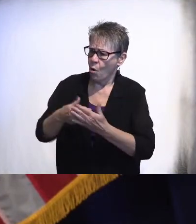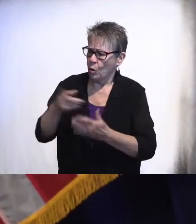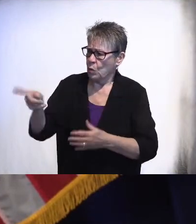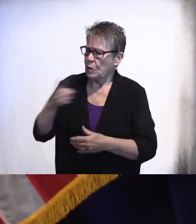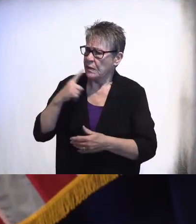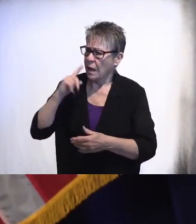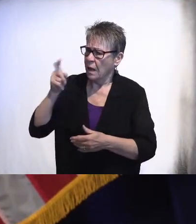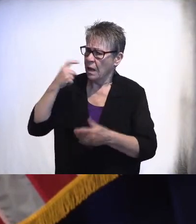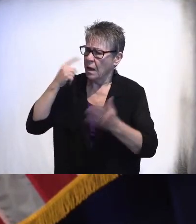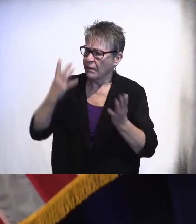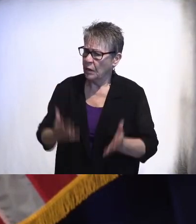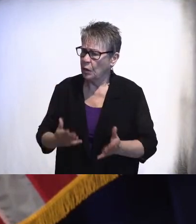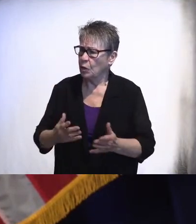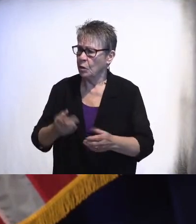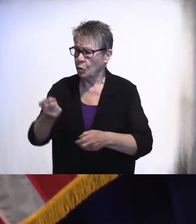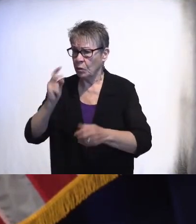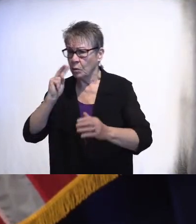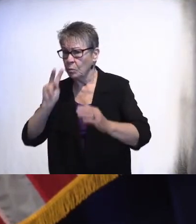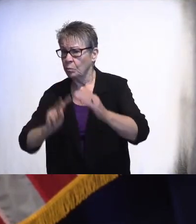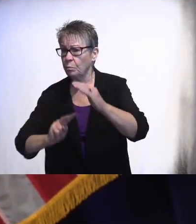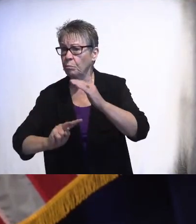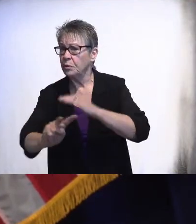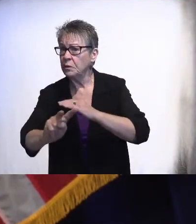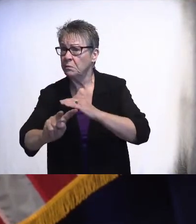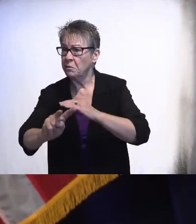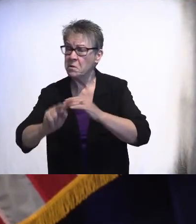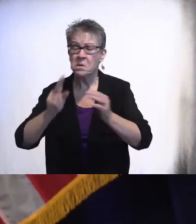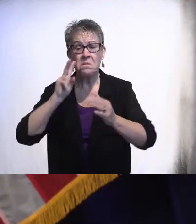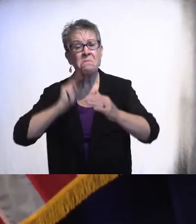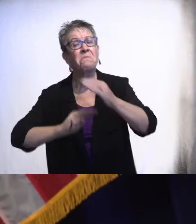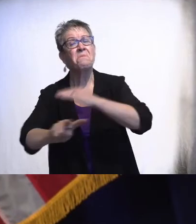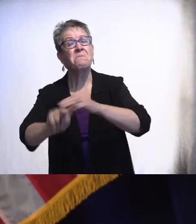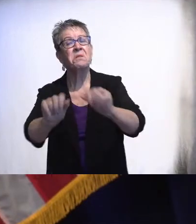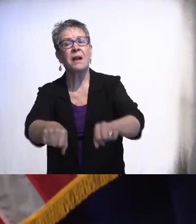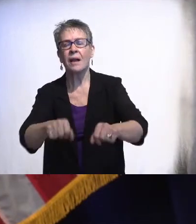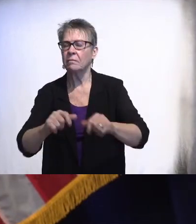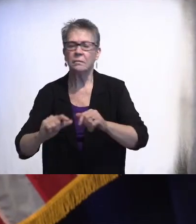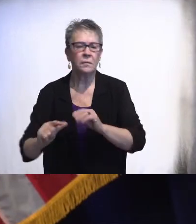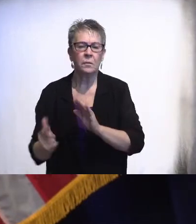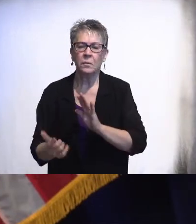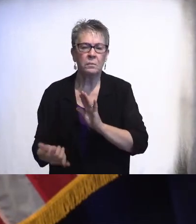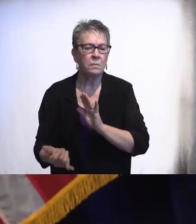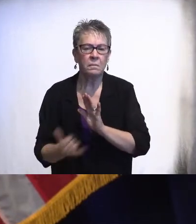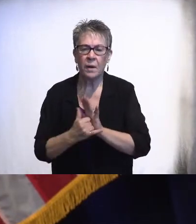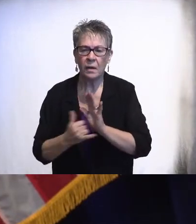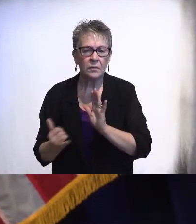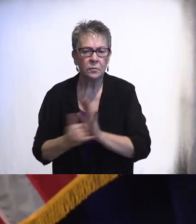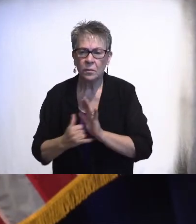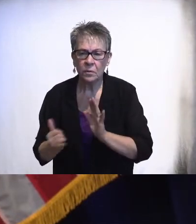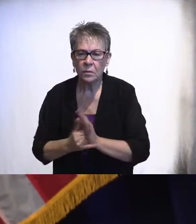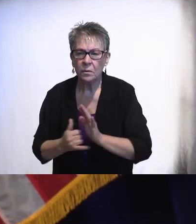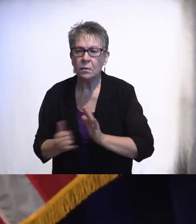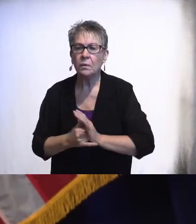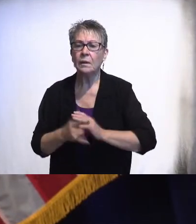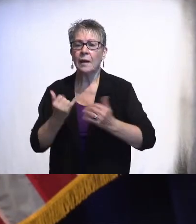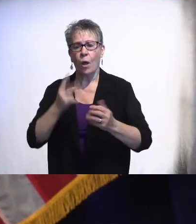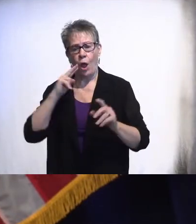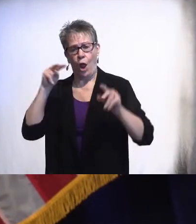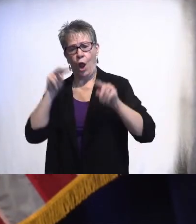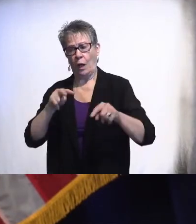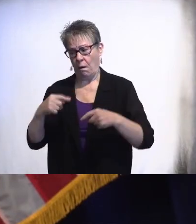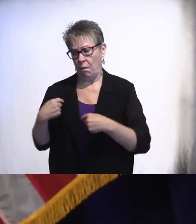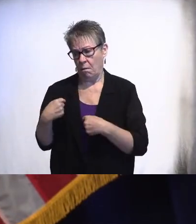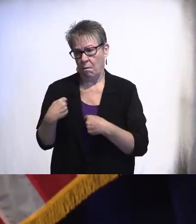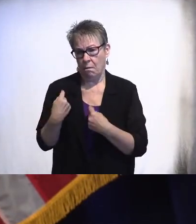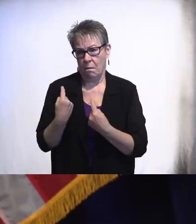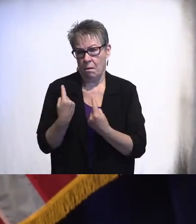we're going to be in a month. Certainly the past, the way that Omicron has surged through other countries, how we've seen it surge through New Jersey, with